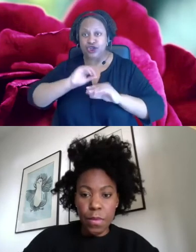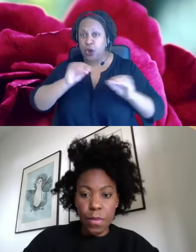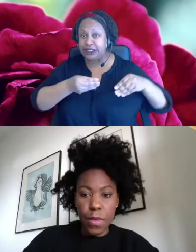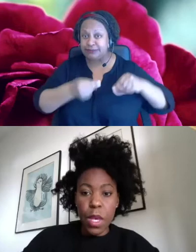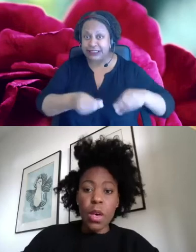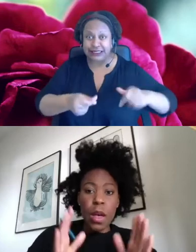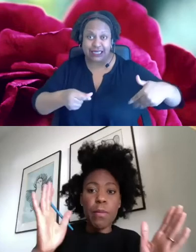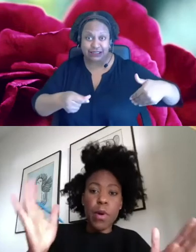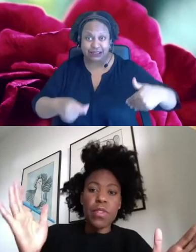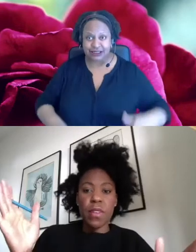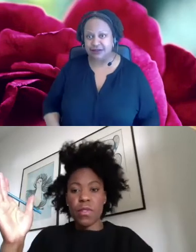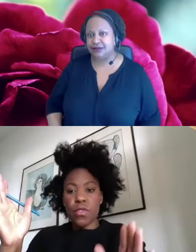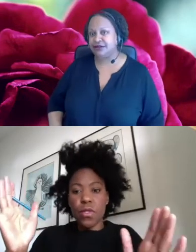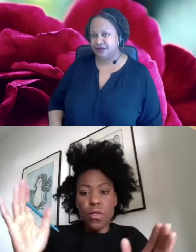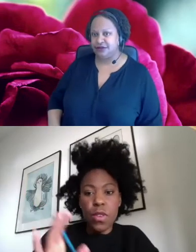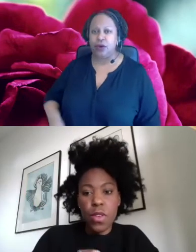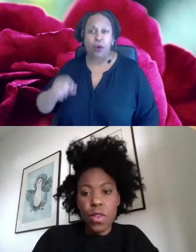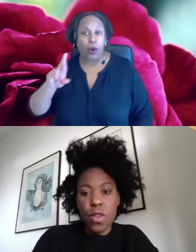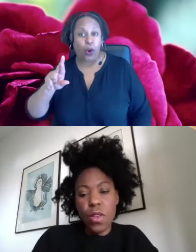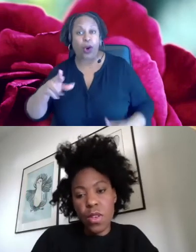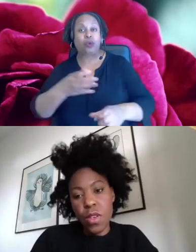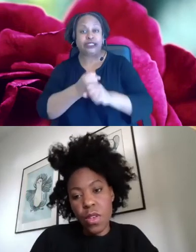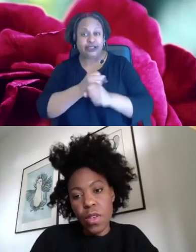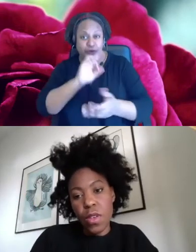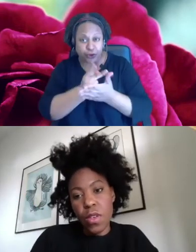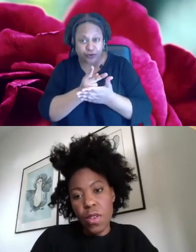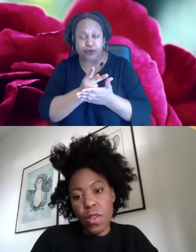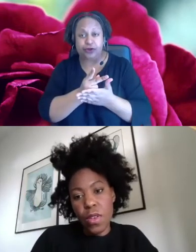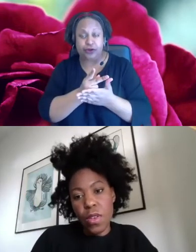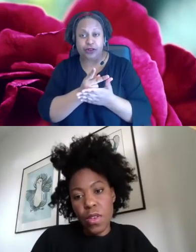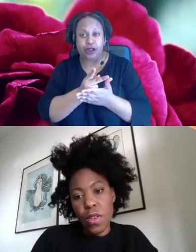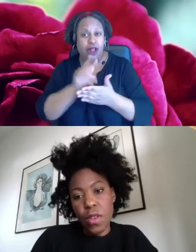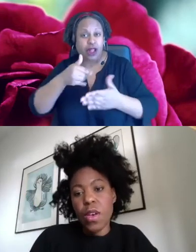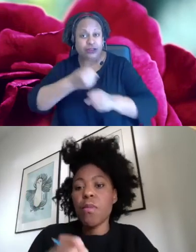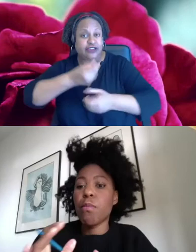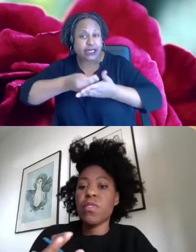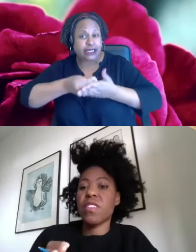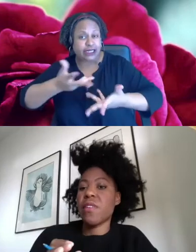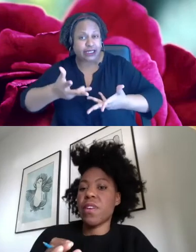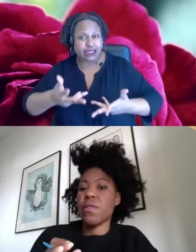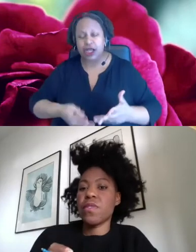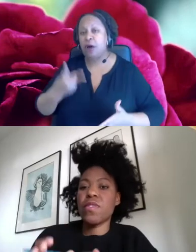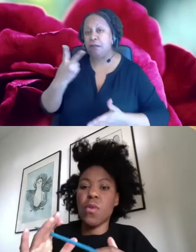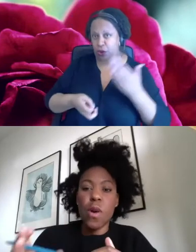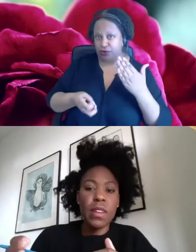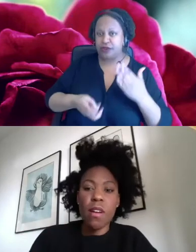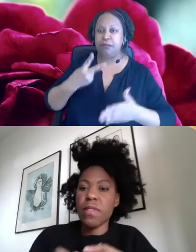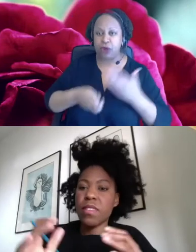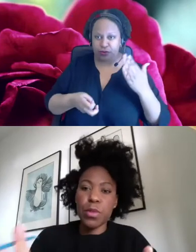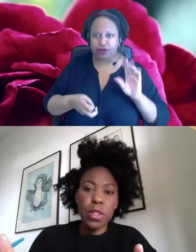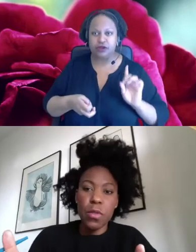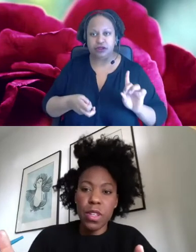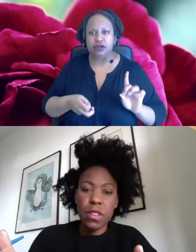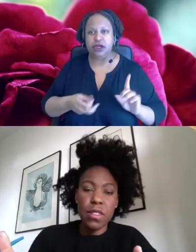expenses? Both. Or you received approval and you've yet to receive the funds? Both scenarios. So one,